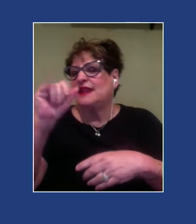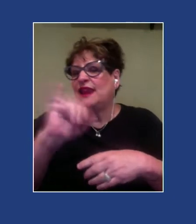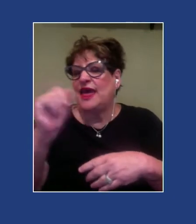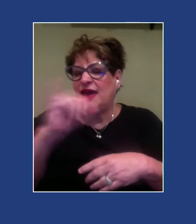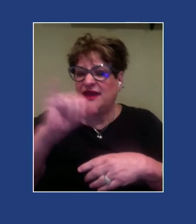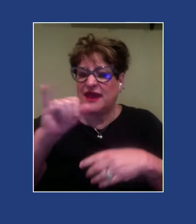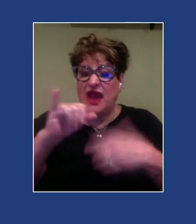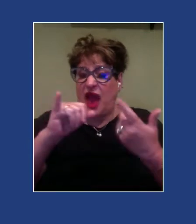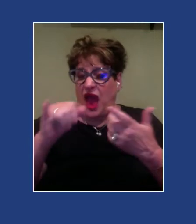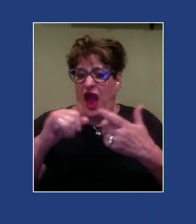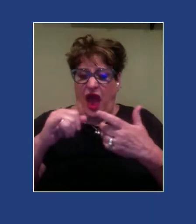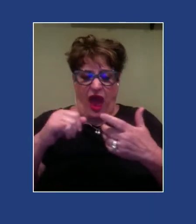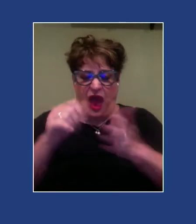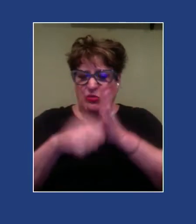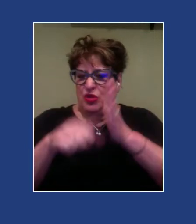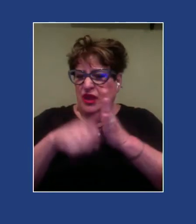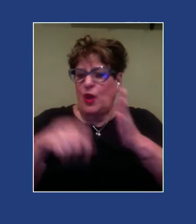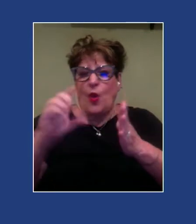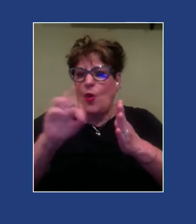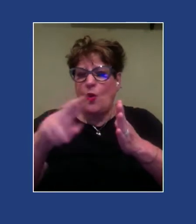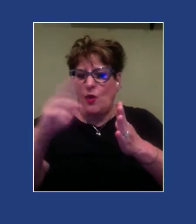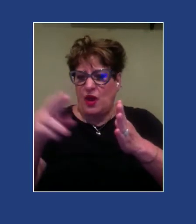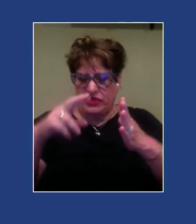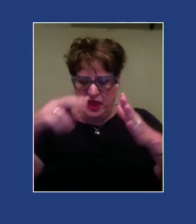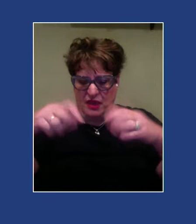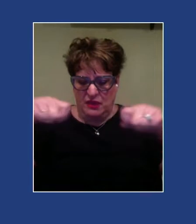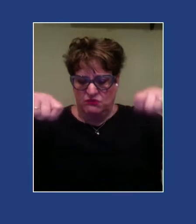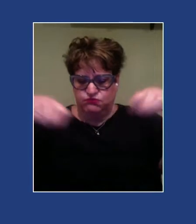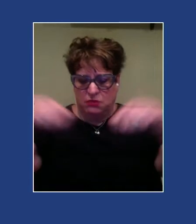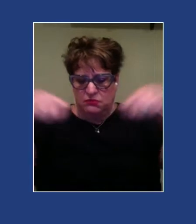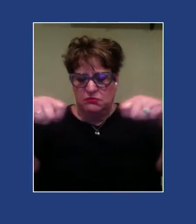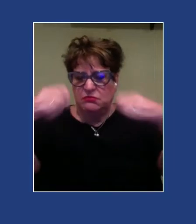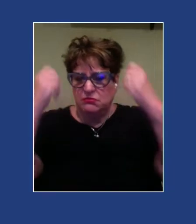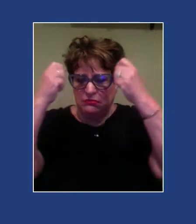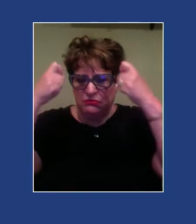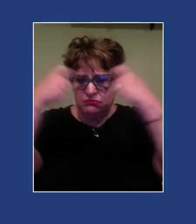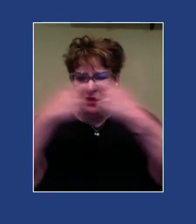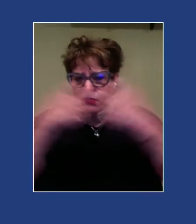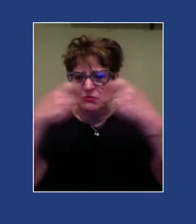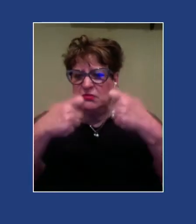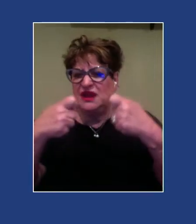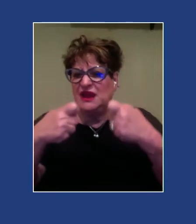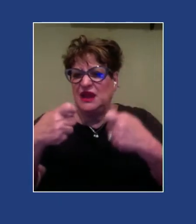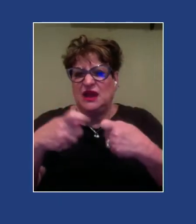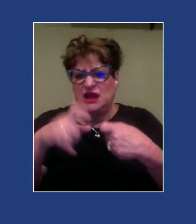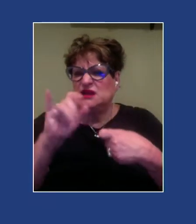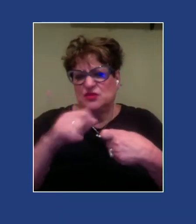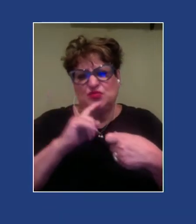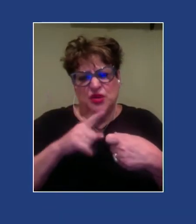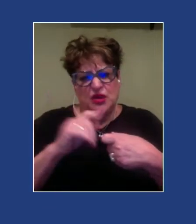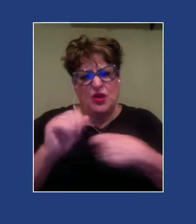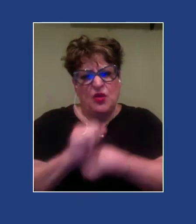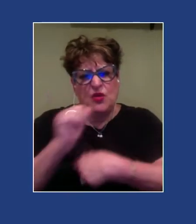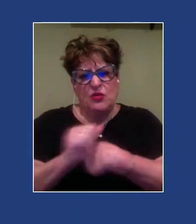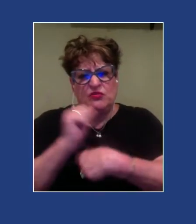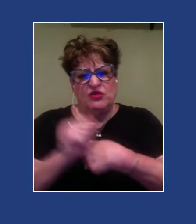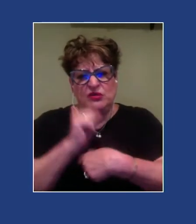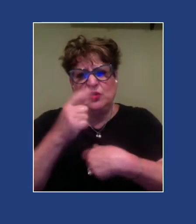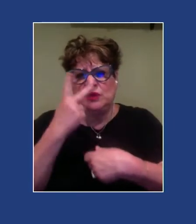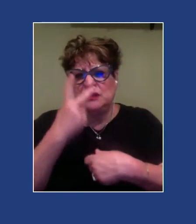intentionally don't call it therapy because that implies it's a legitimate clinical practice, which it's not. In fact, it's quite harmful, as we'll see in a moment.